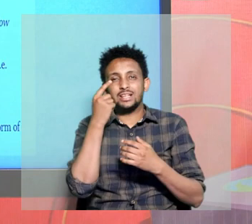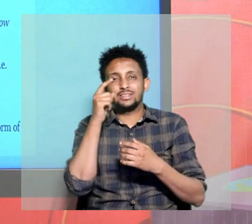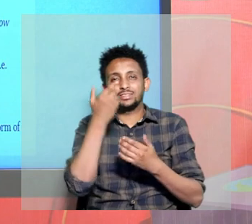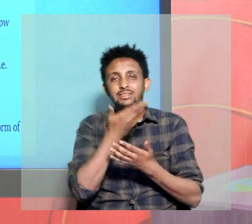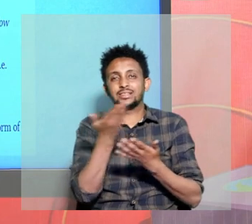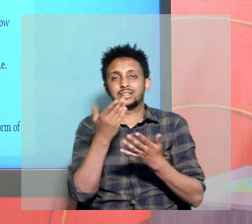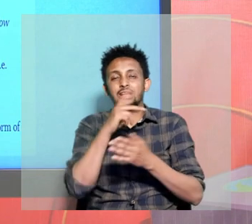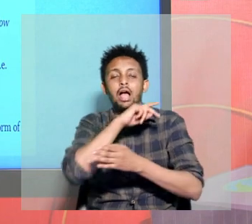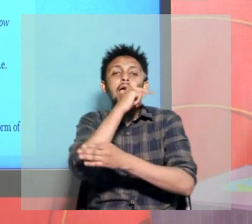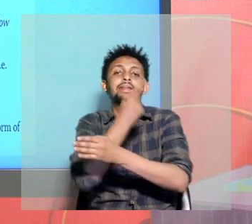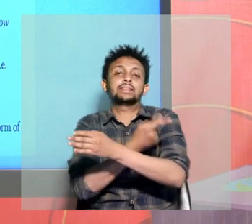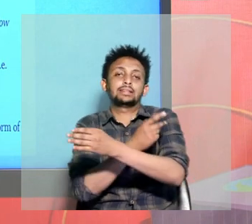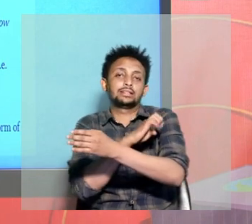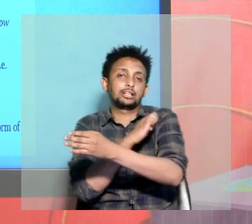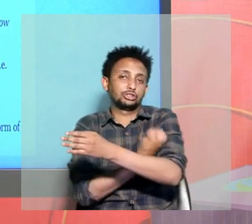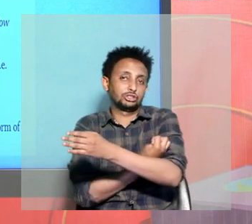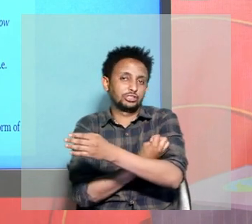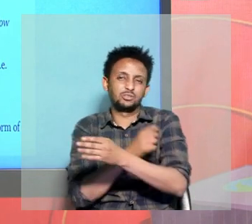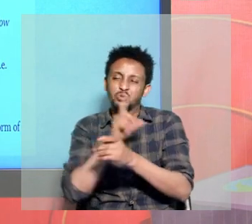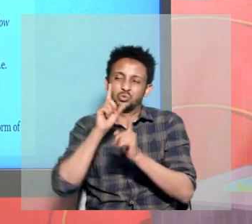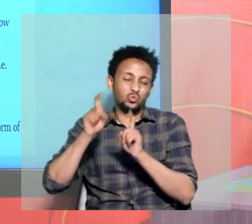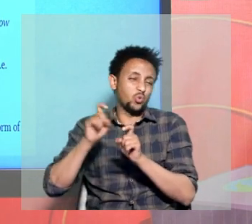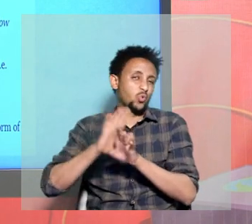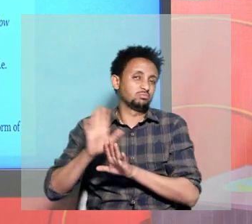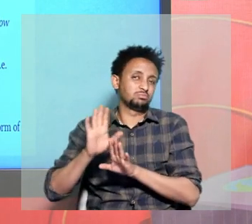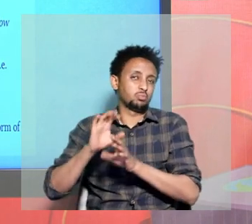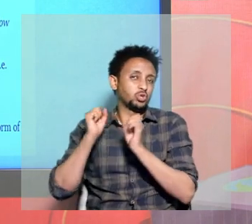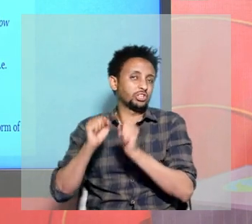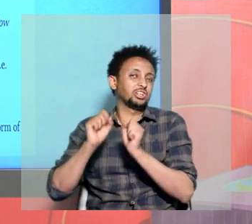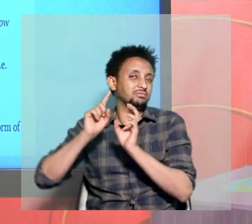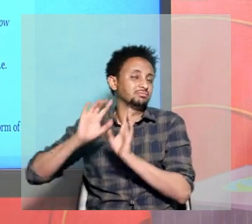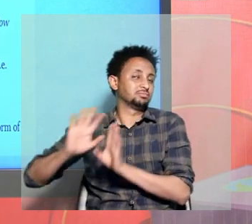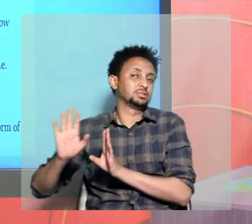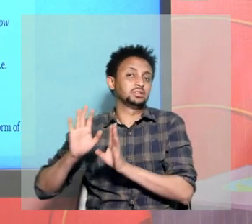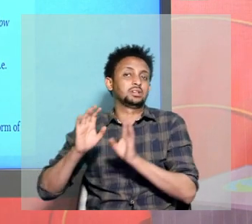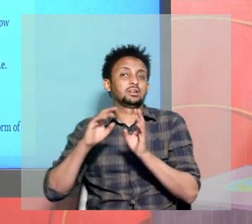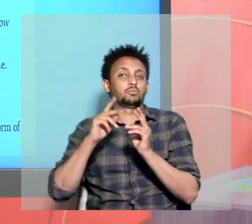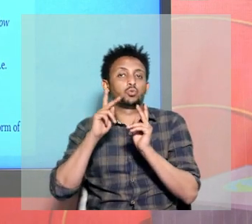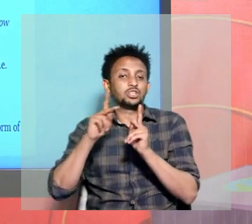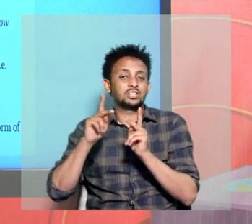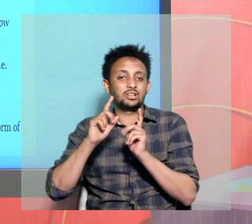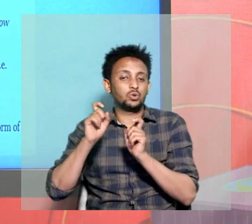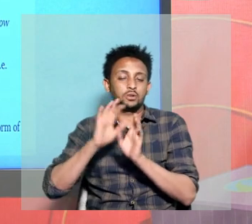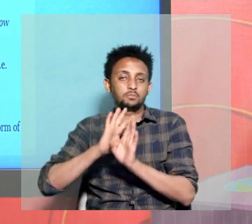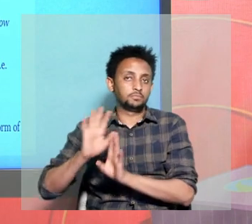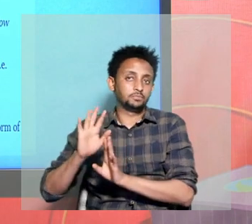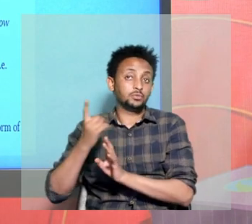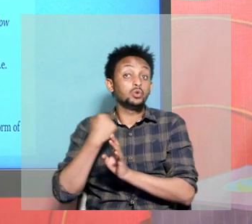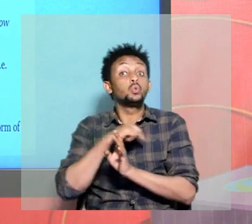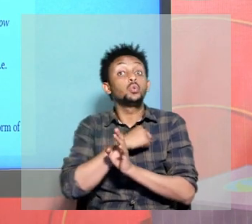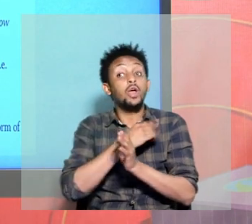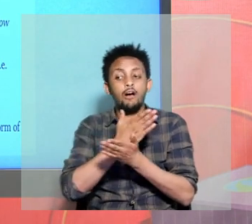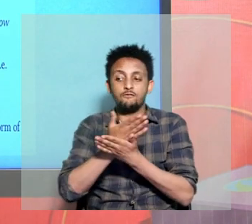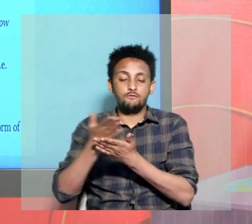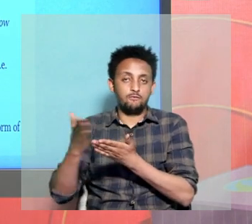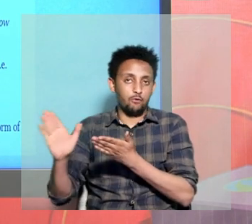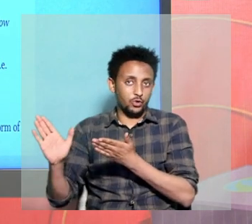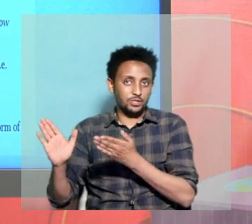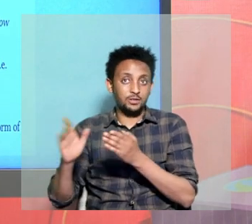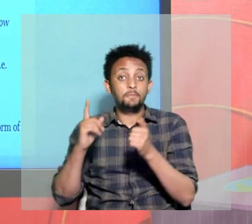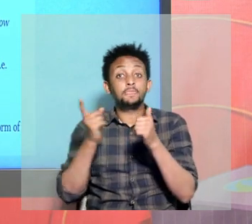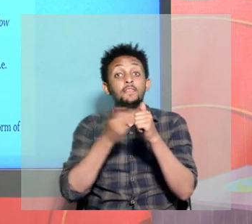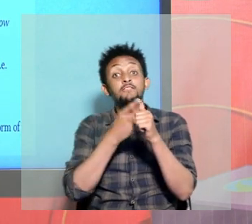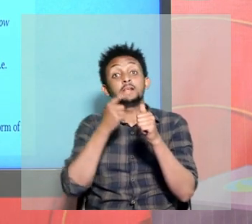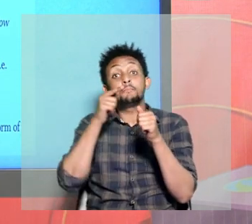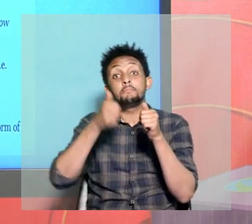need, kinetic energy. We don't need potential energy, electrical energy, chemical energy, and nuclear energy. We'll just avoid that so that